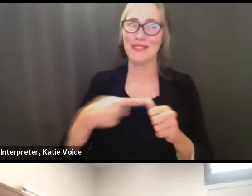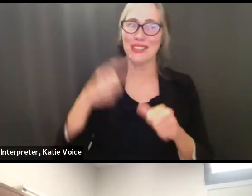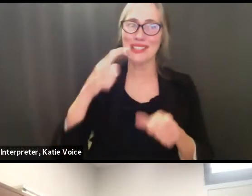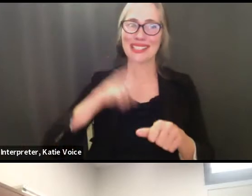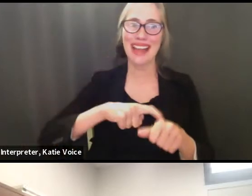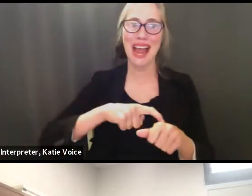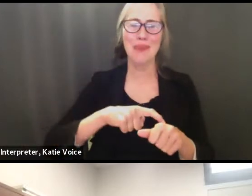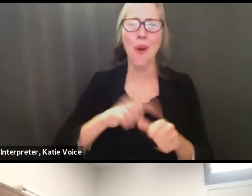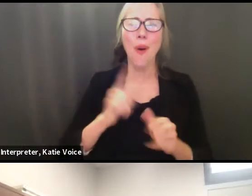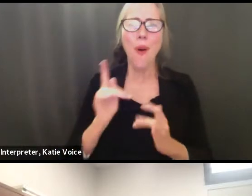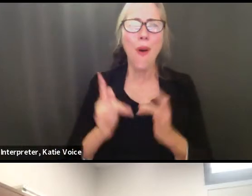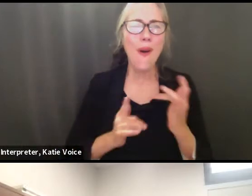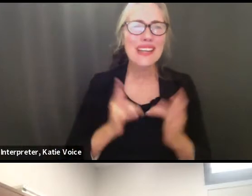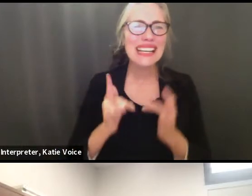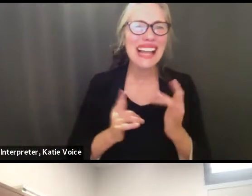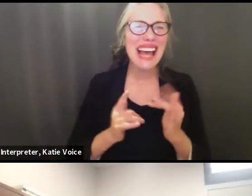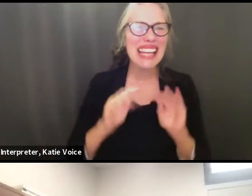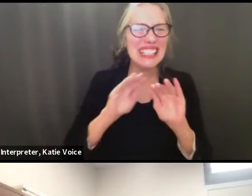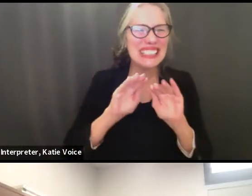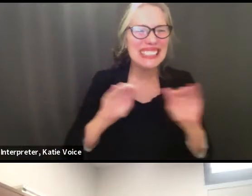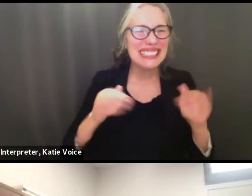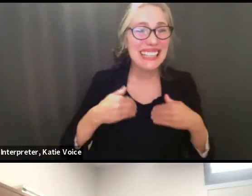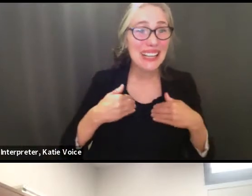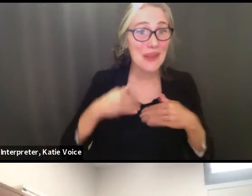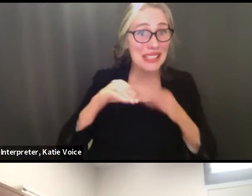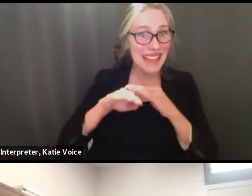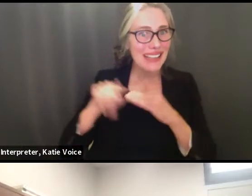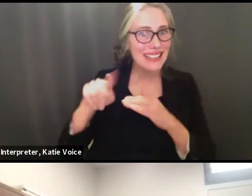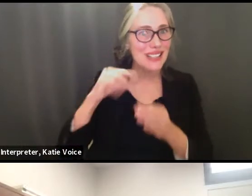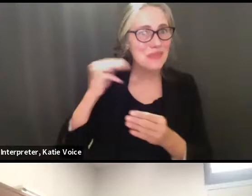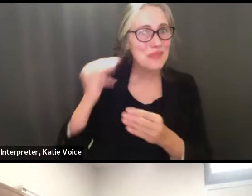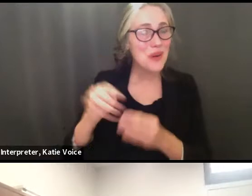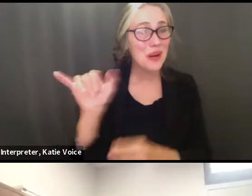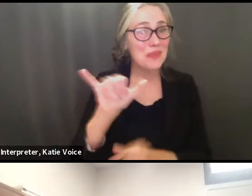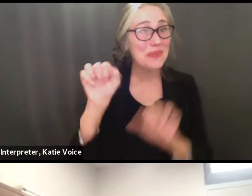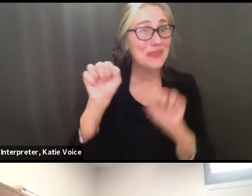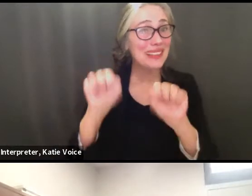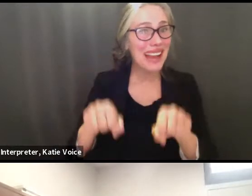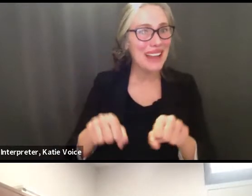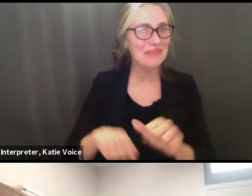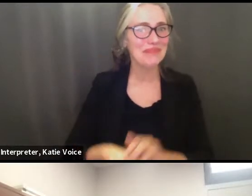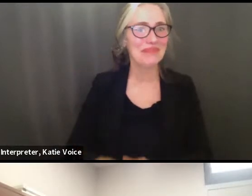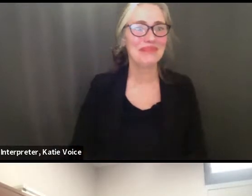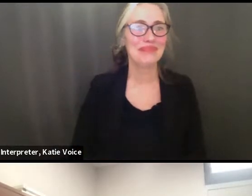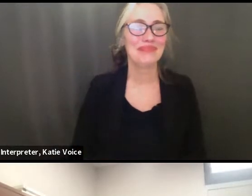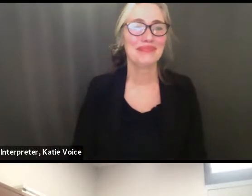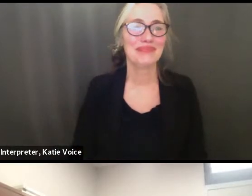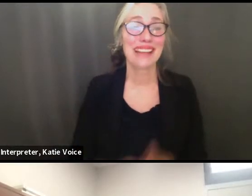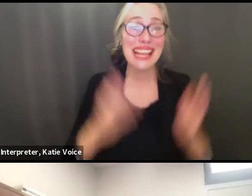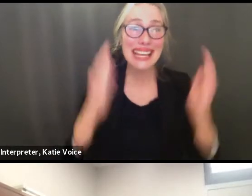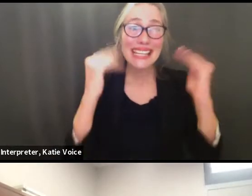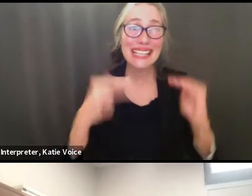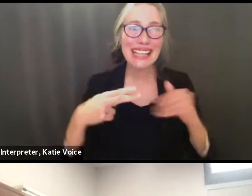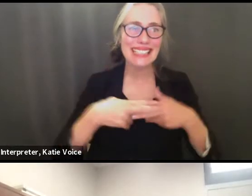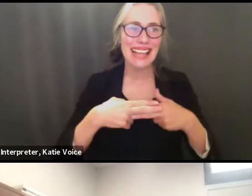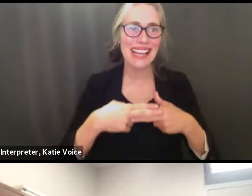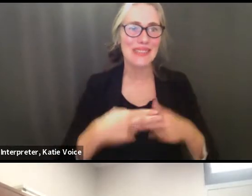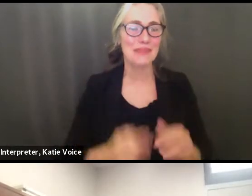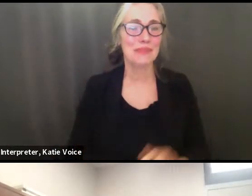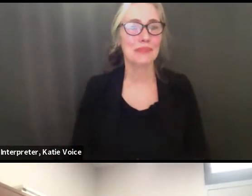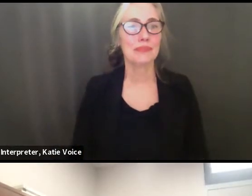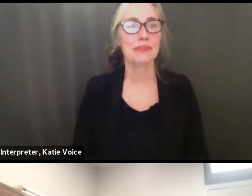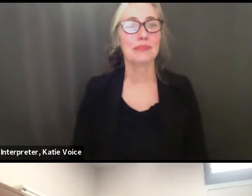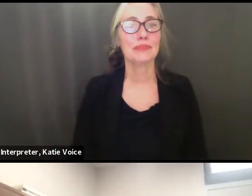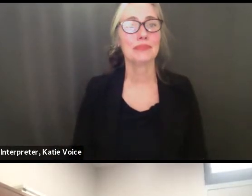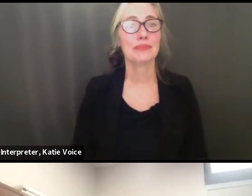little ones able to access these programs as well. Okay, next slide, please.